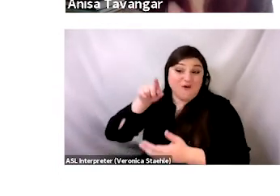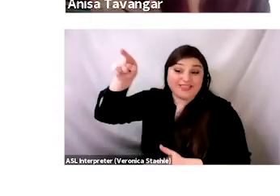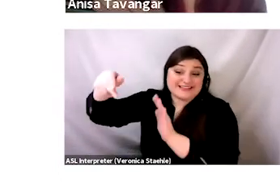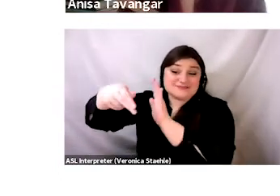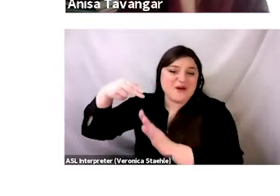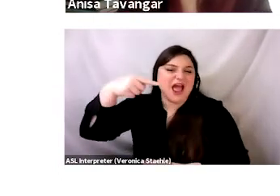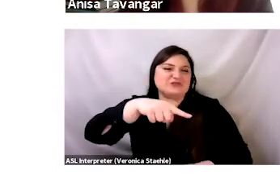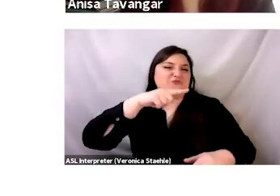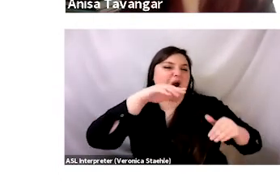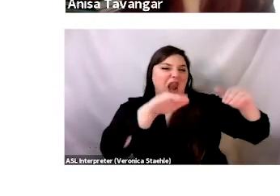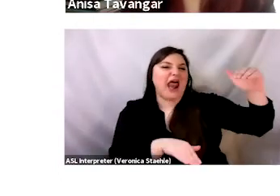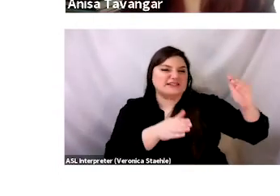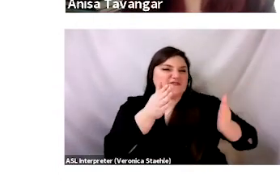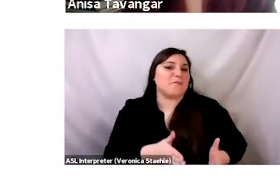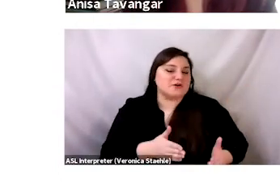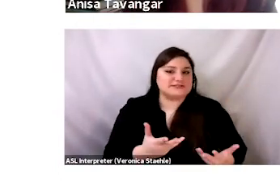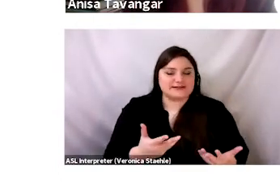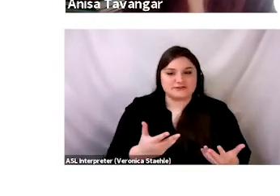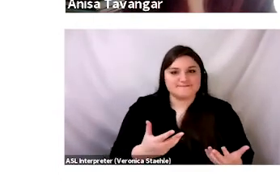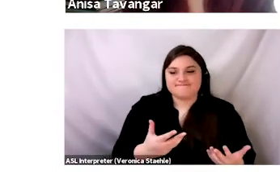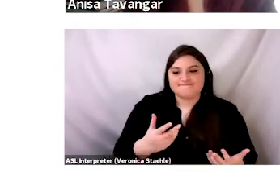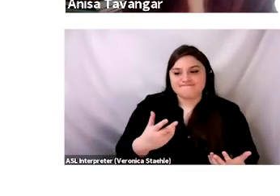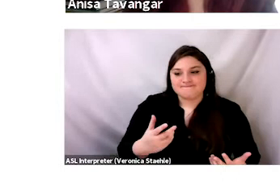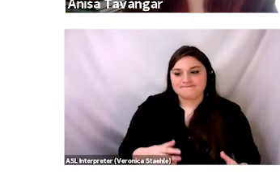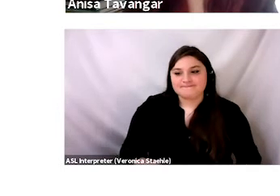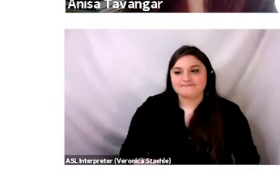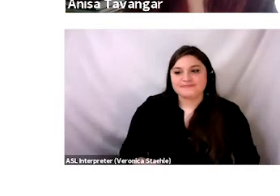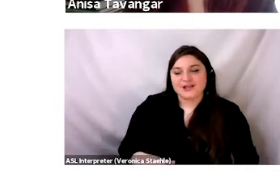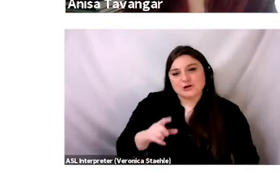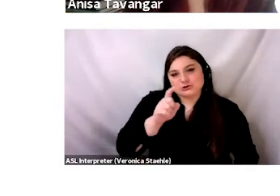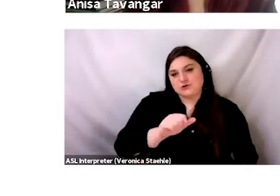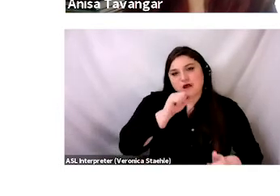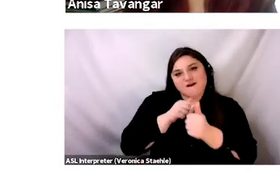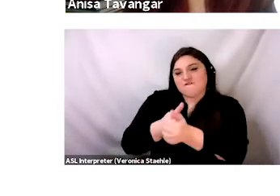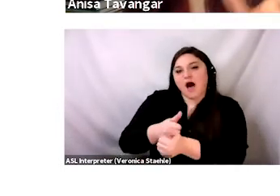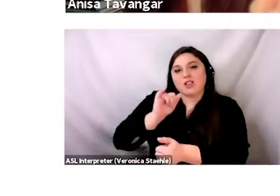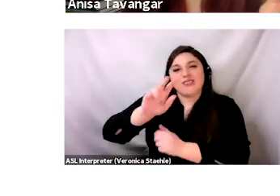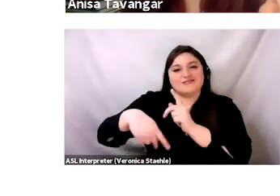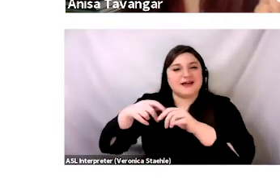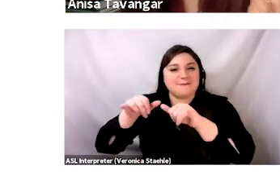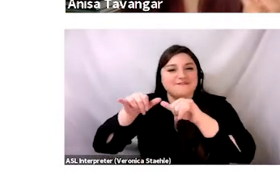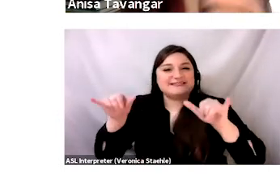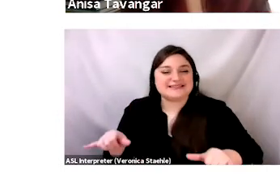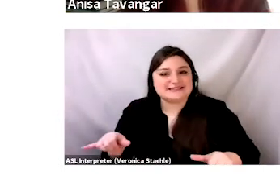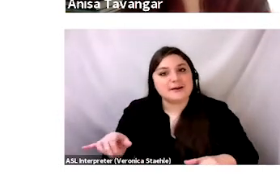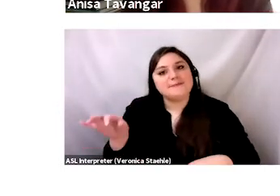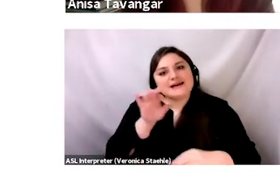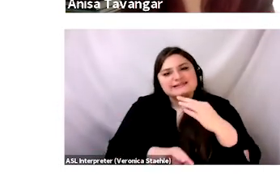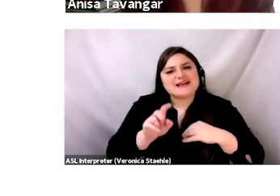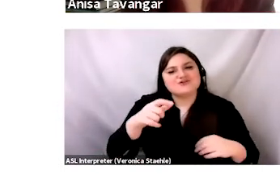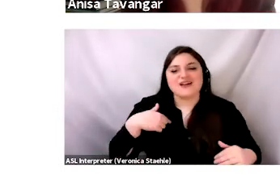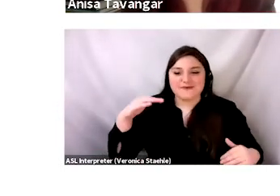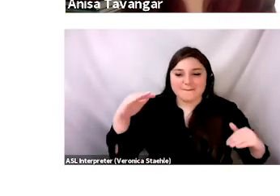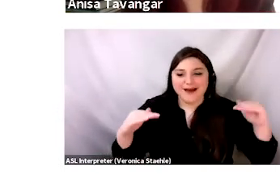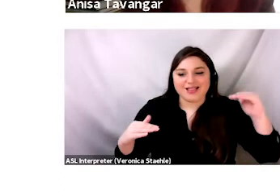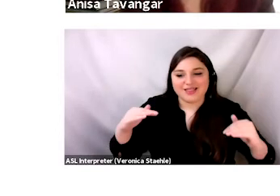if you do wear this brand. But it's about coming to a sort of a balance. I shouldn't say coming to a balance.